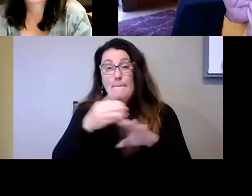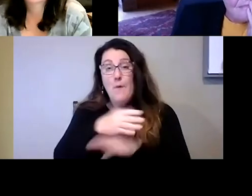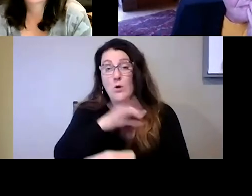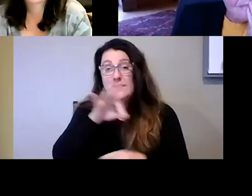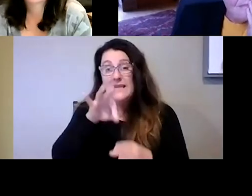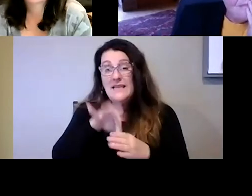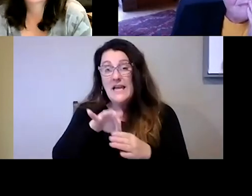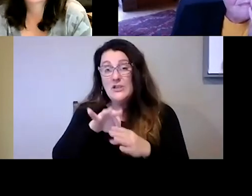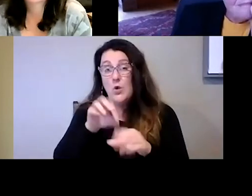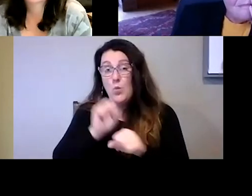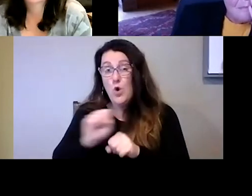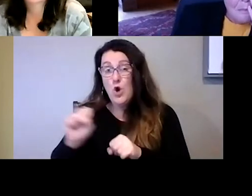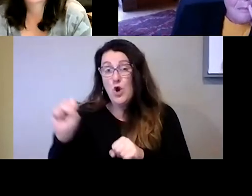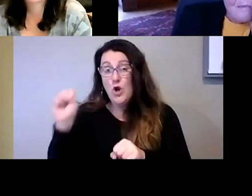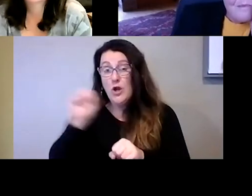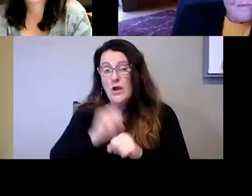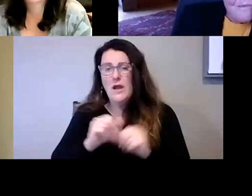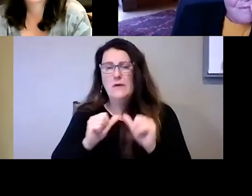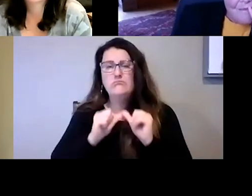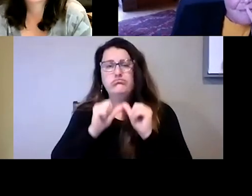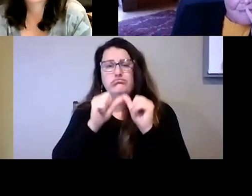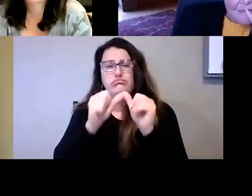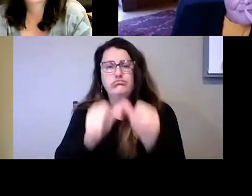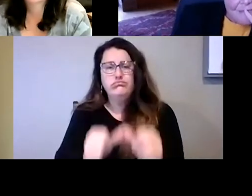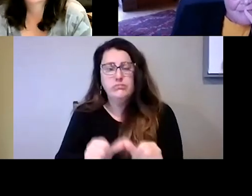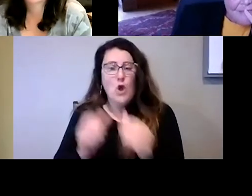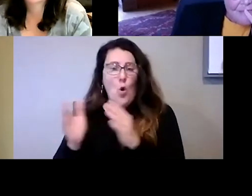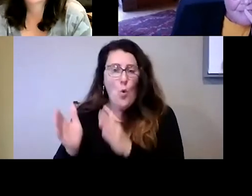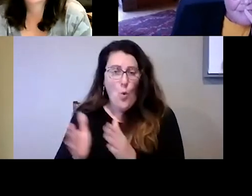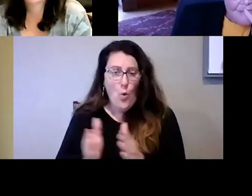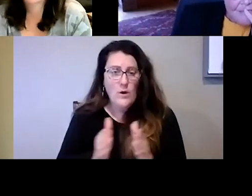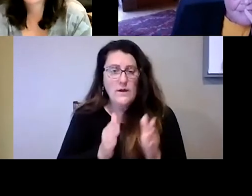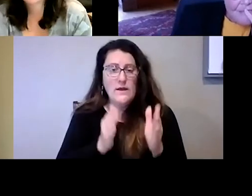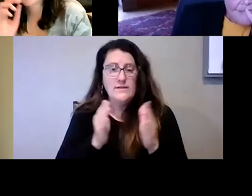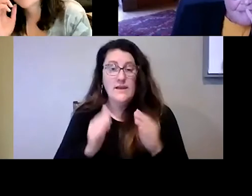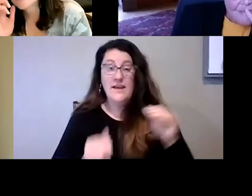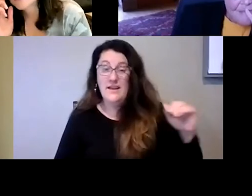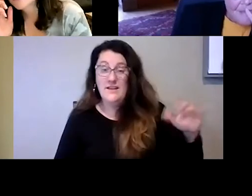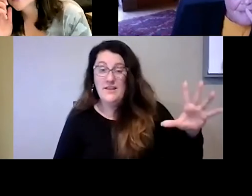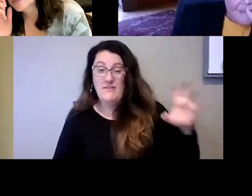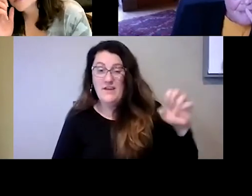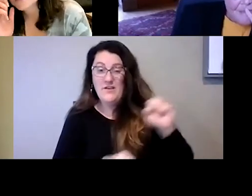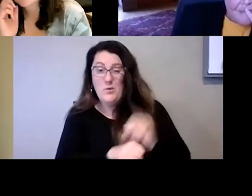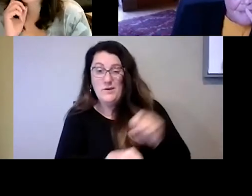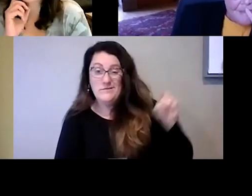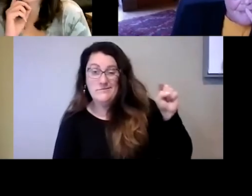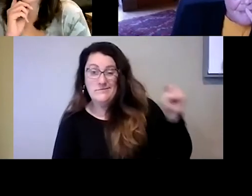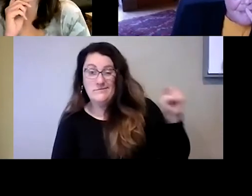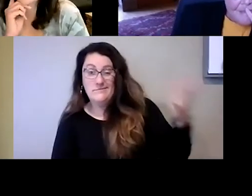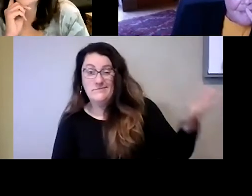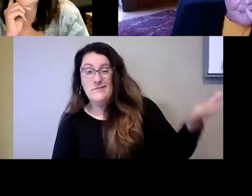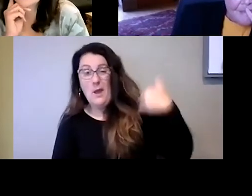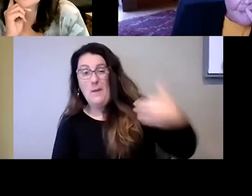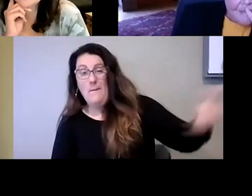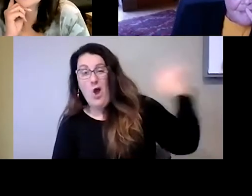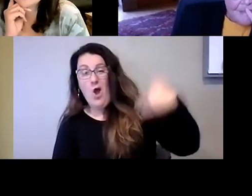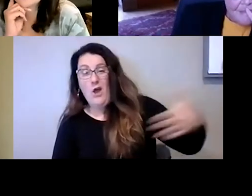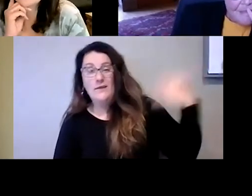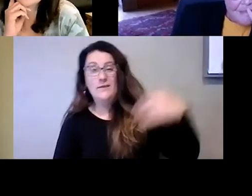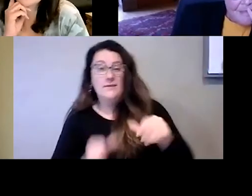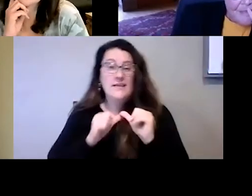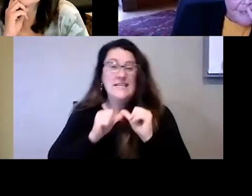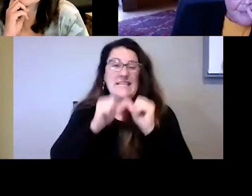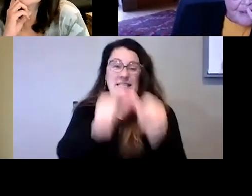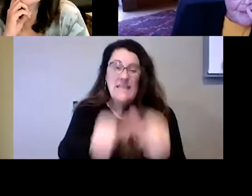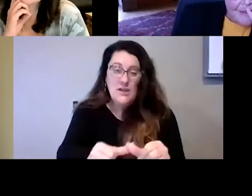post-election work is continuing to organize the 500 workers on the shop floor to continue